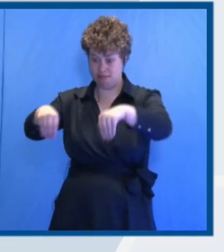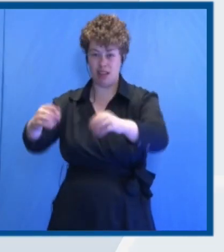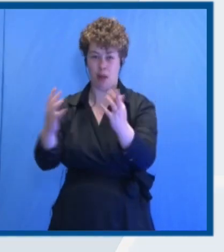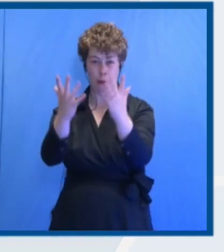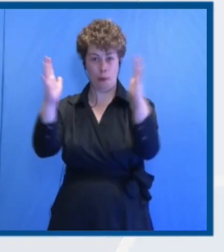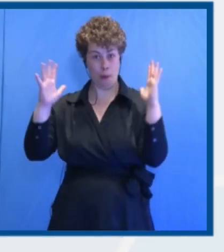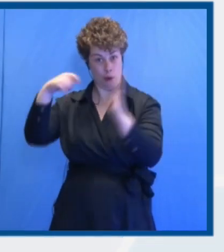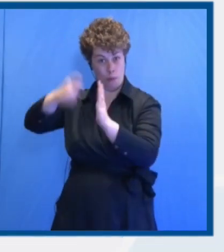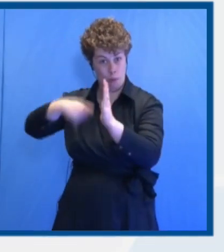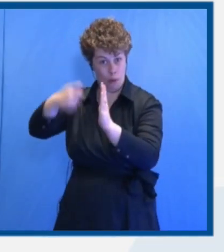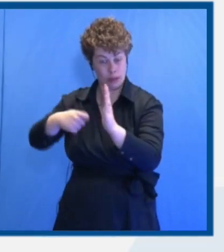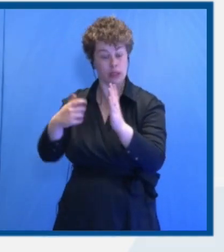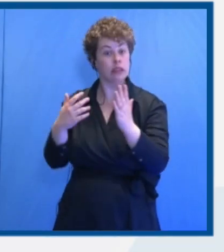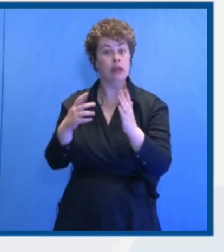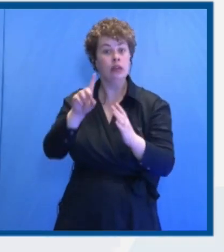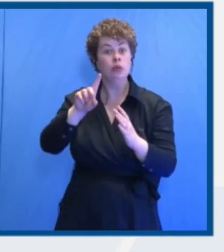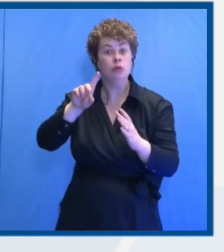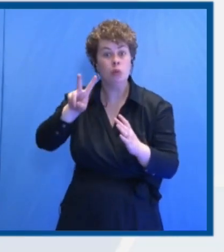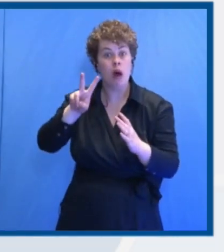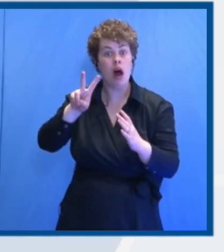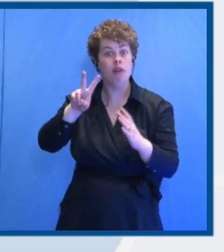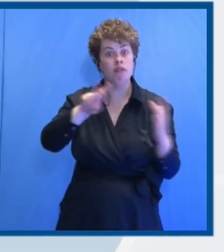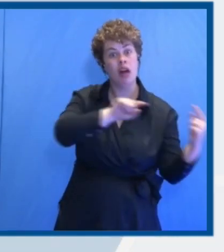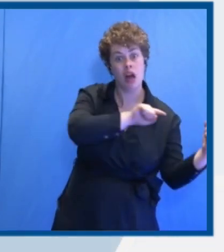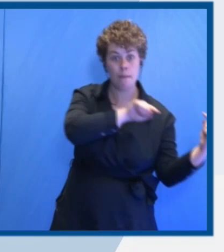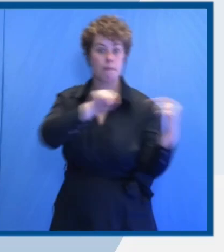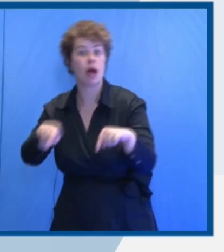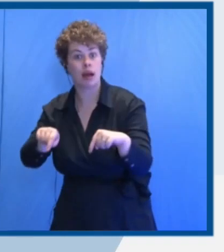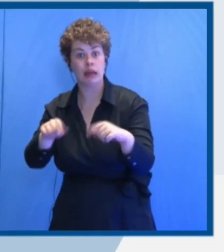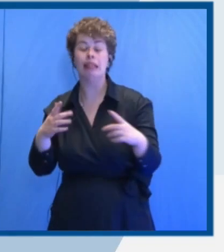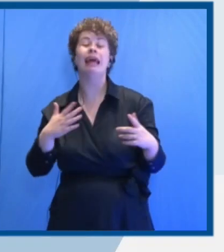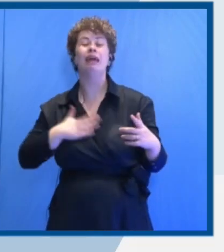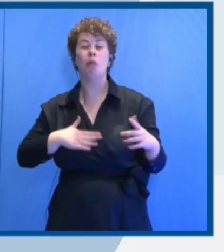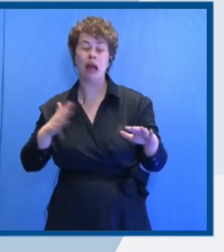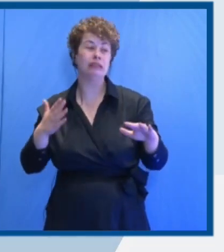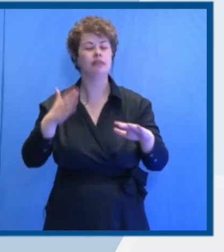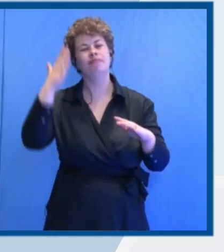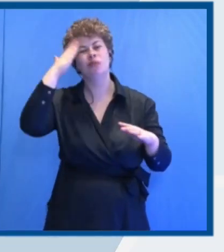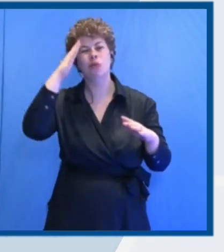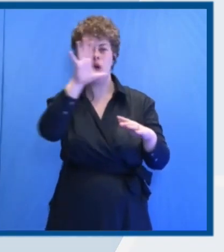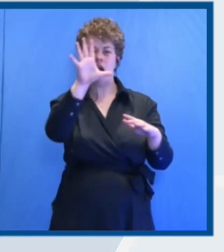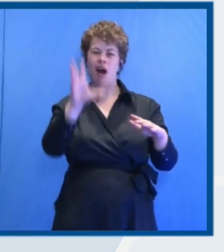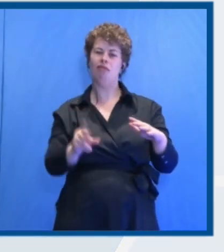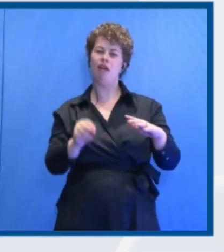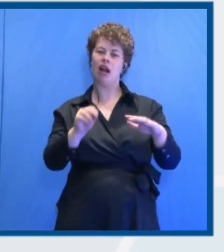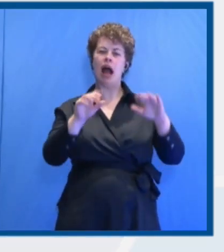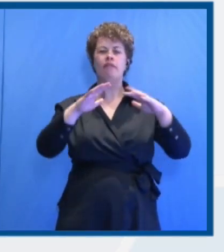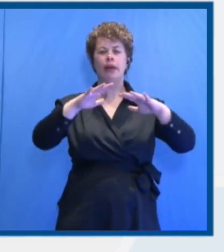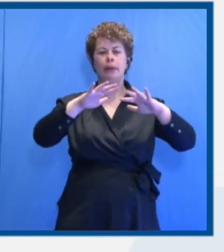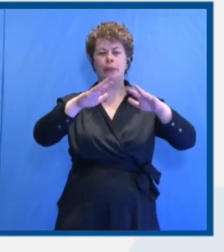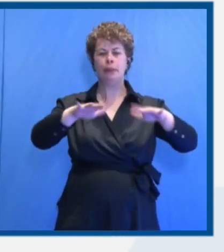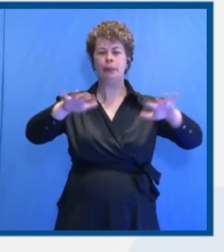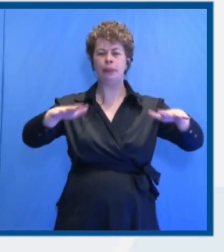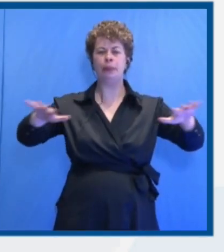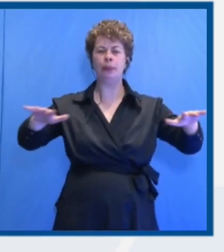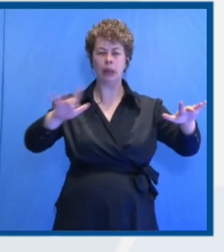will-be climate migrants after their failed attempt to migrate across the Sahara and the Mediterranean to Europe. And they are fully